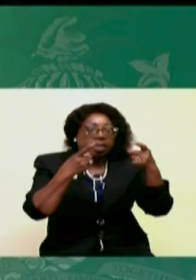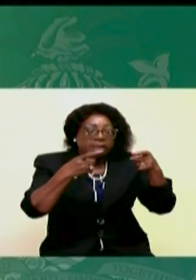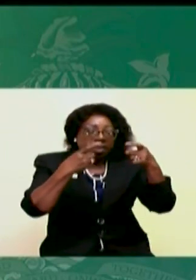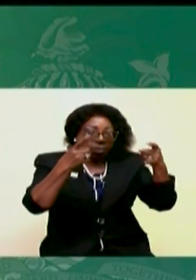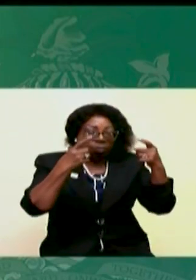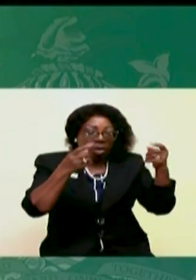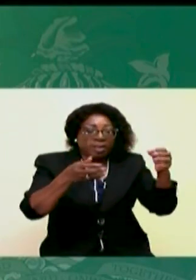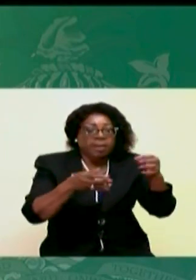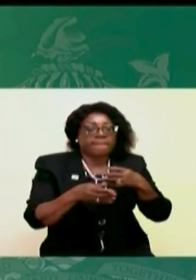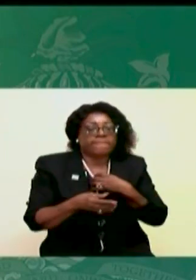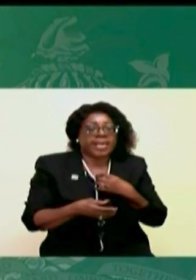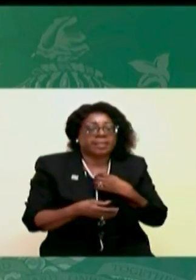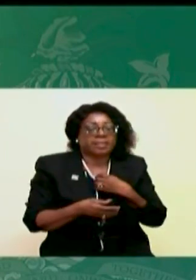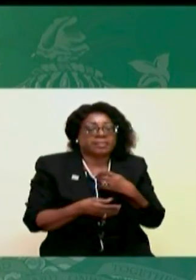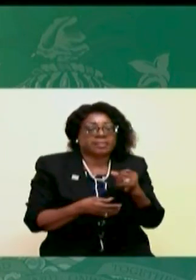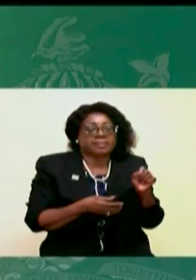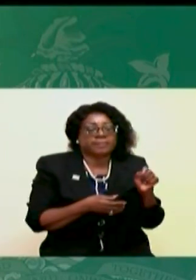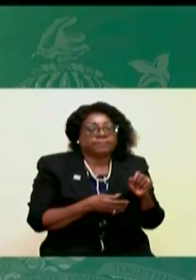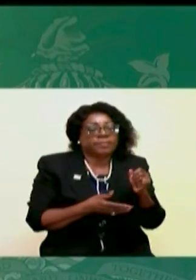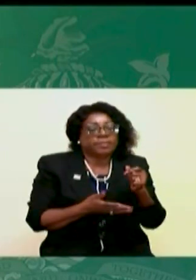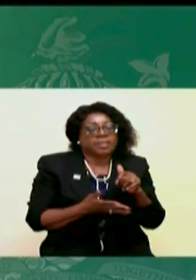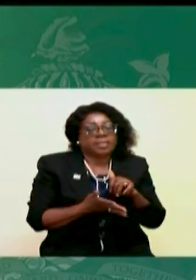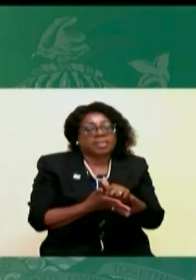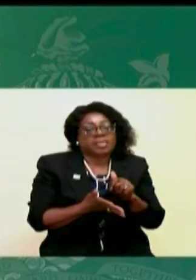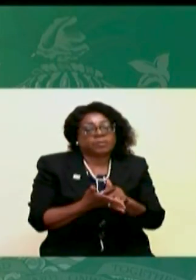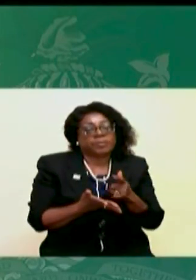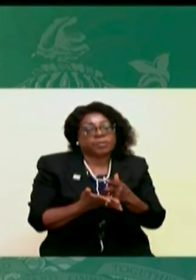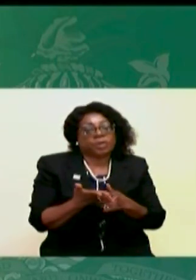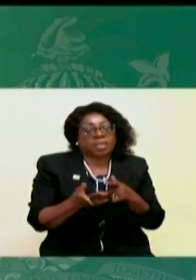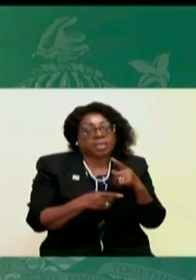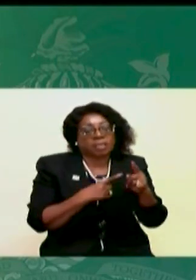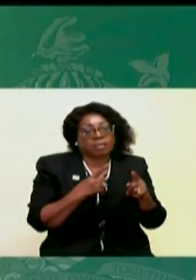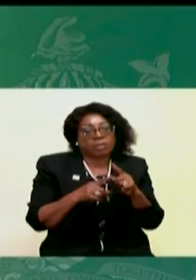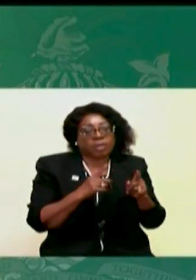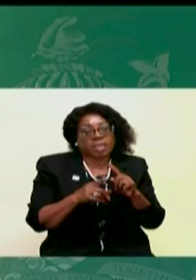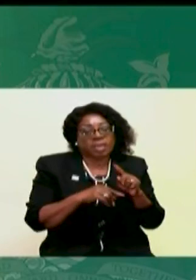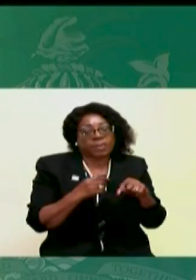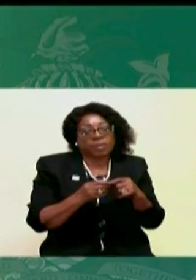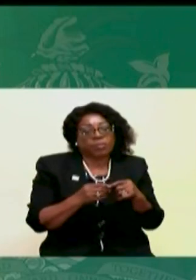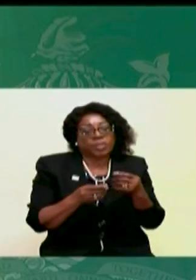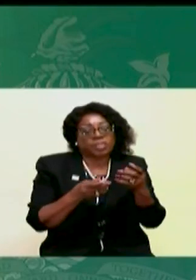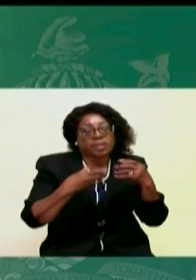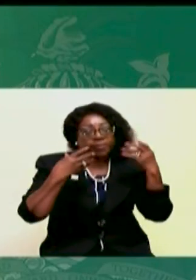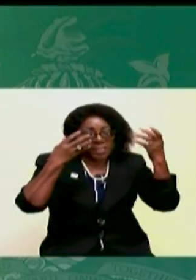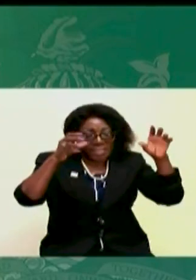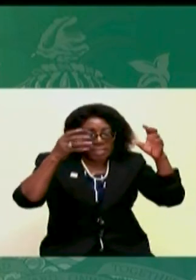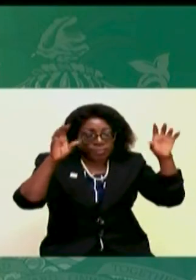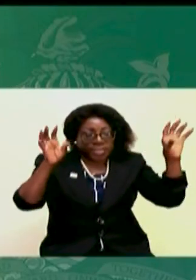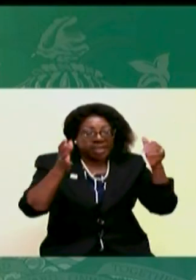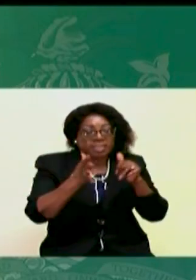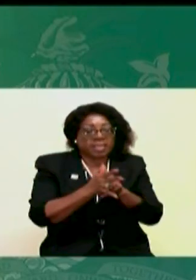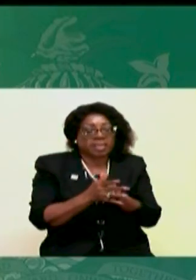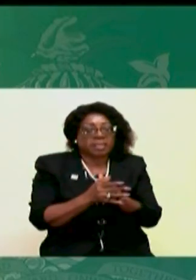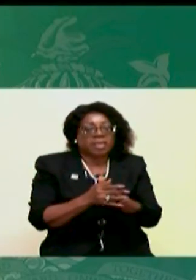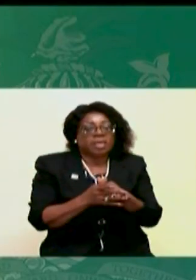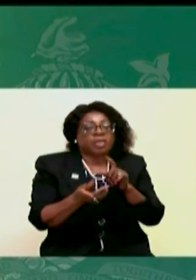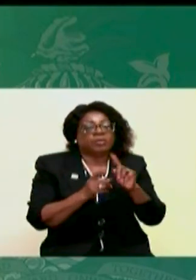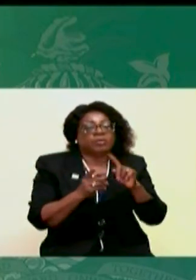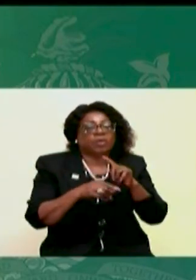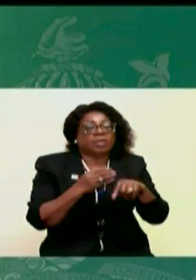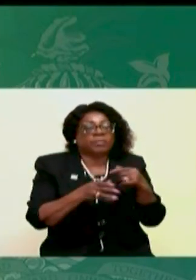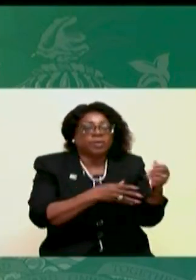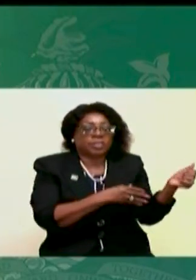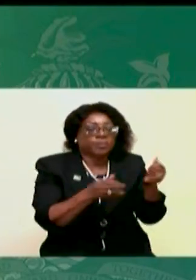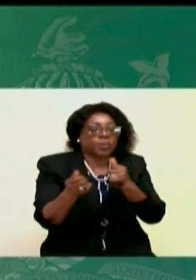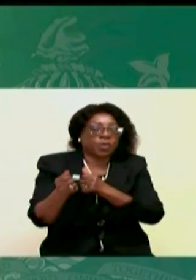about. What do you mean now? We should be celebrating that. We should be celebrating that. You talked about sports